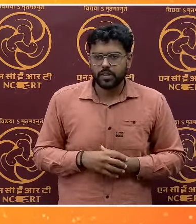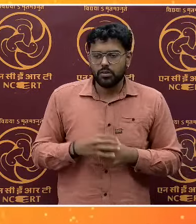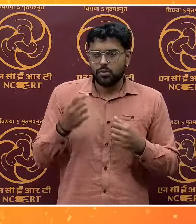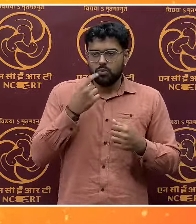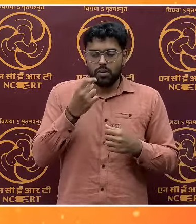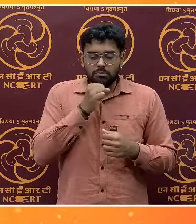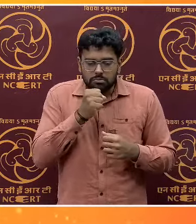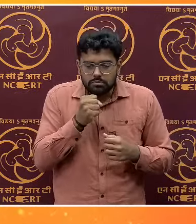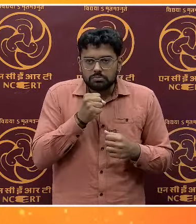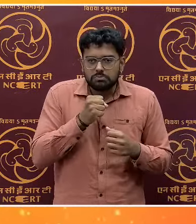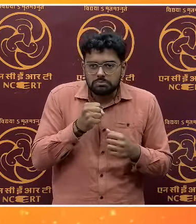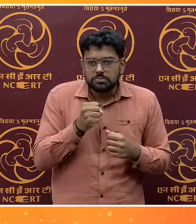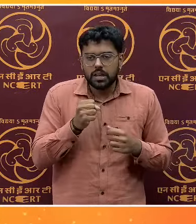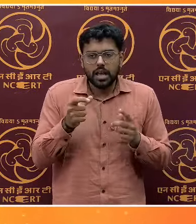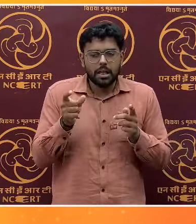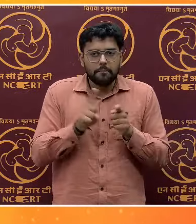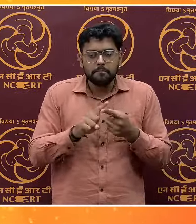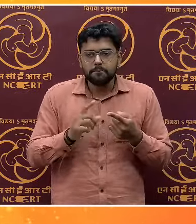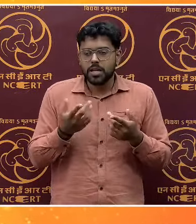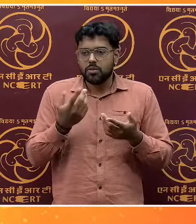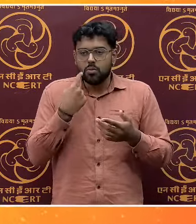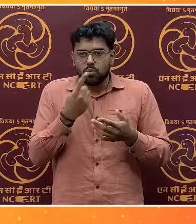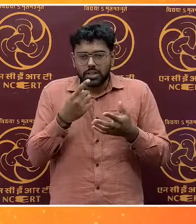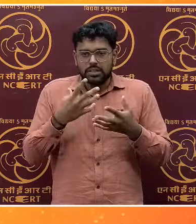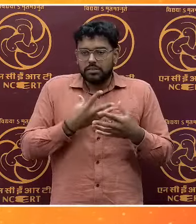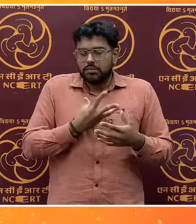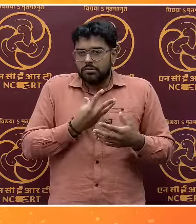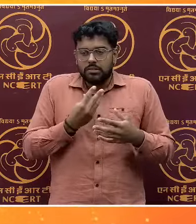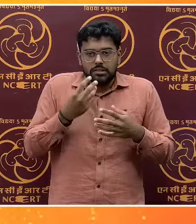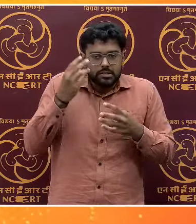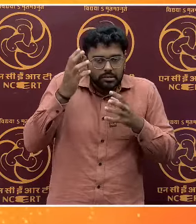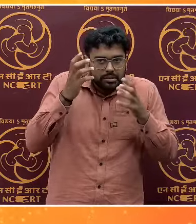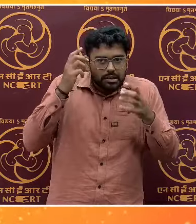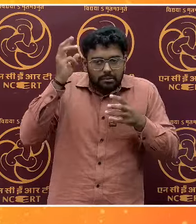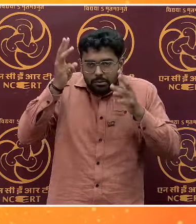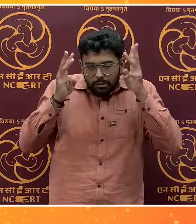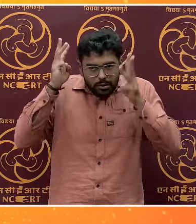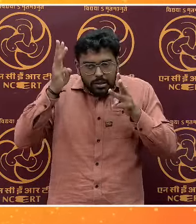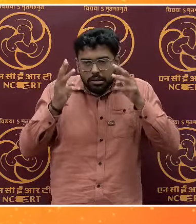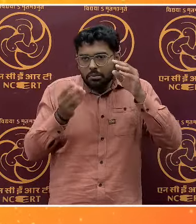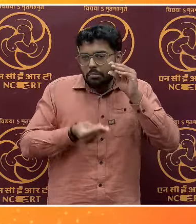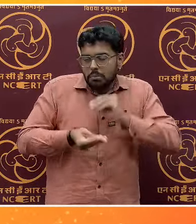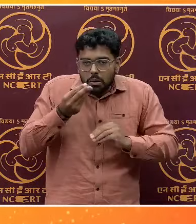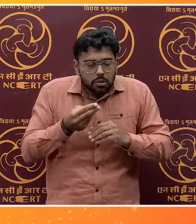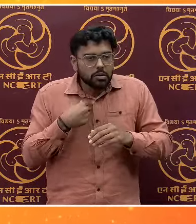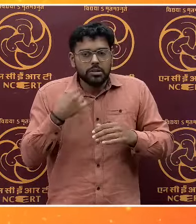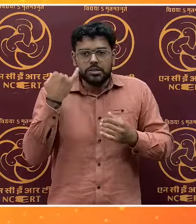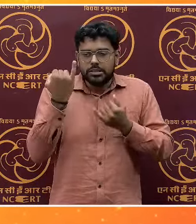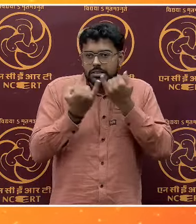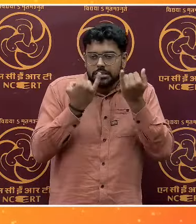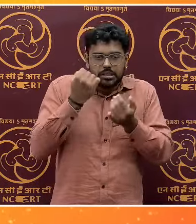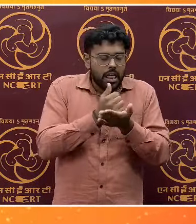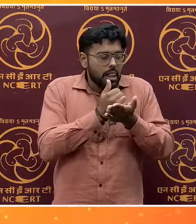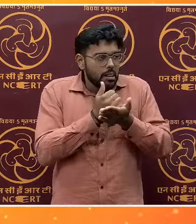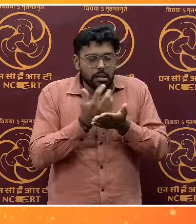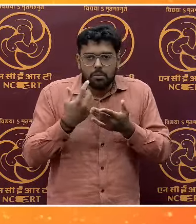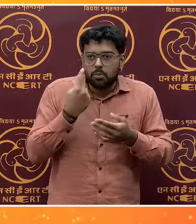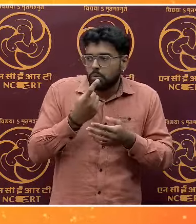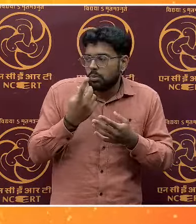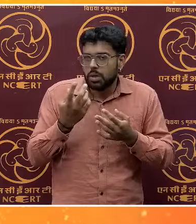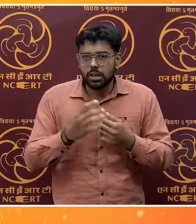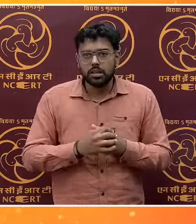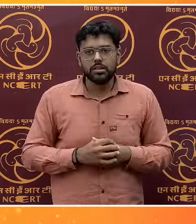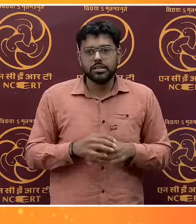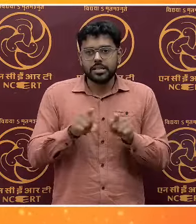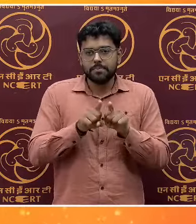and her hands are very much anxious, her eyes are anxious, and she is all looking for a help to cross the road. Right. So we